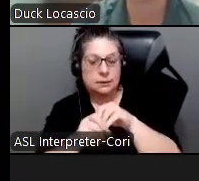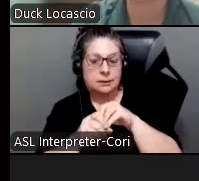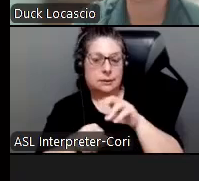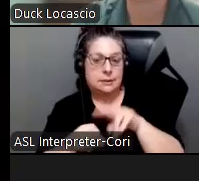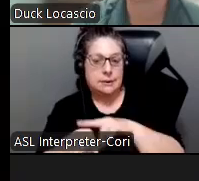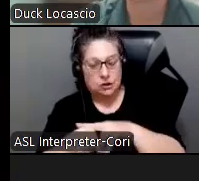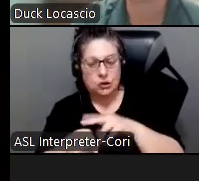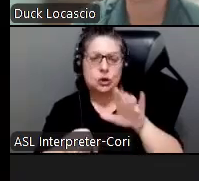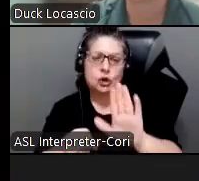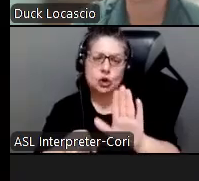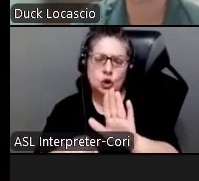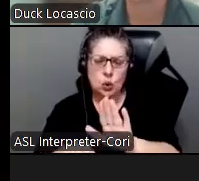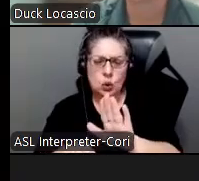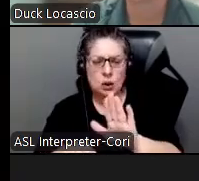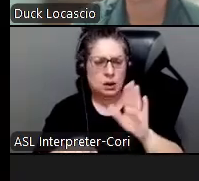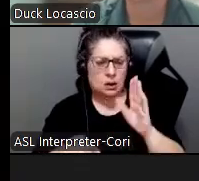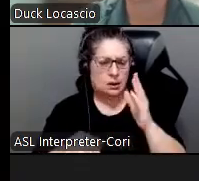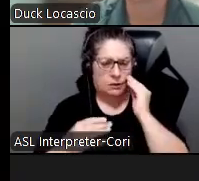at NCTC.